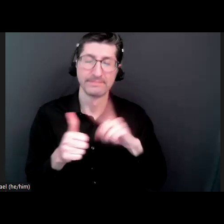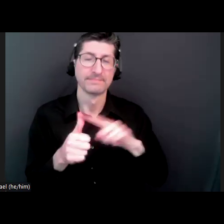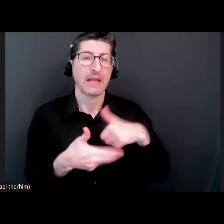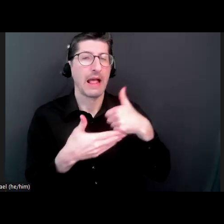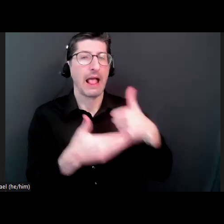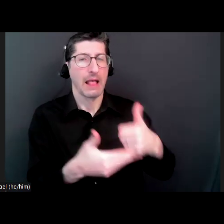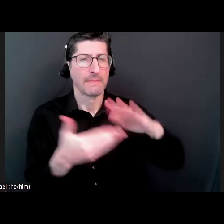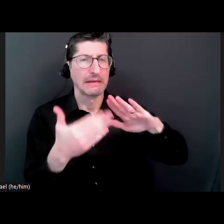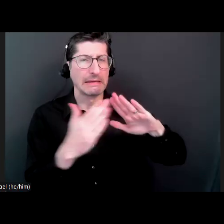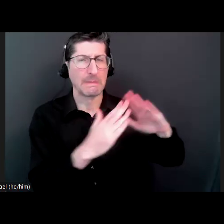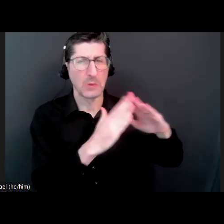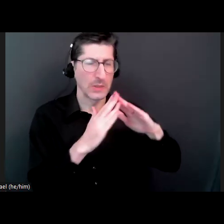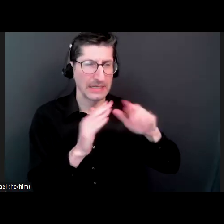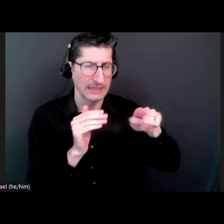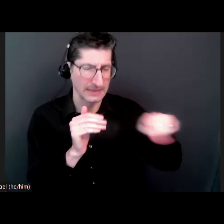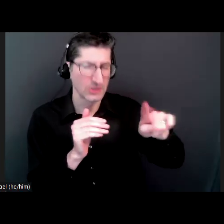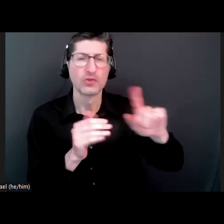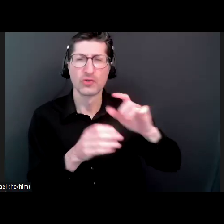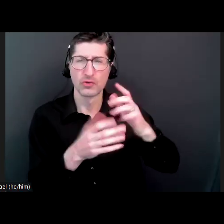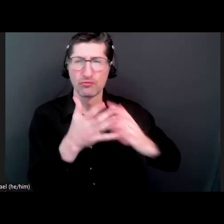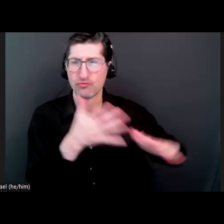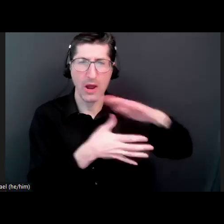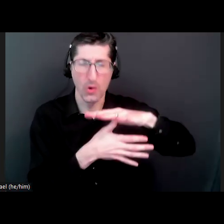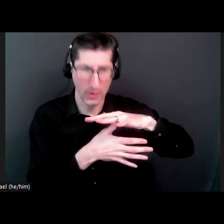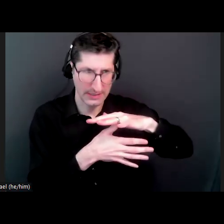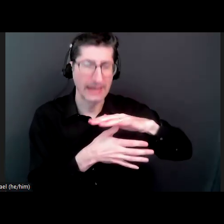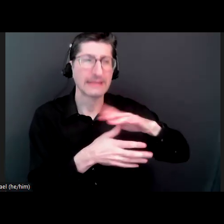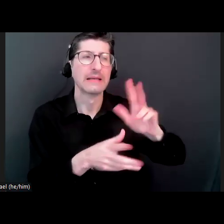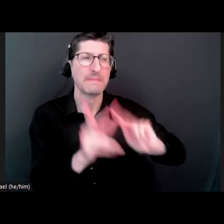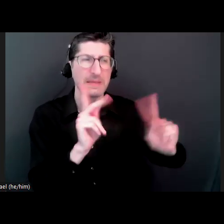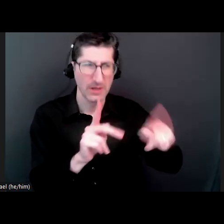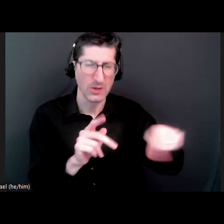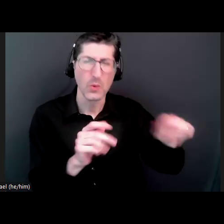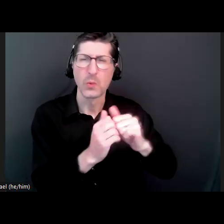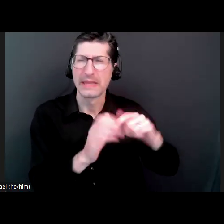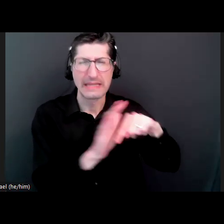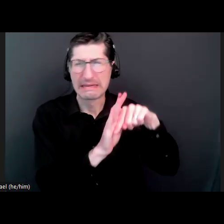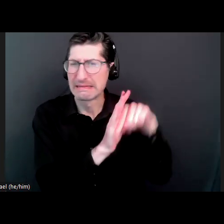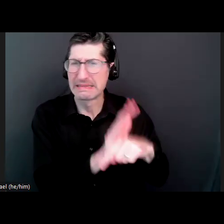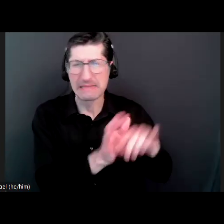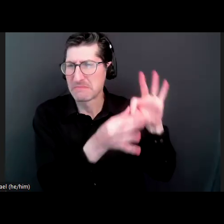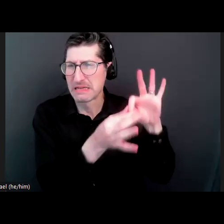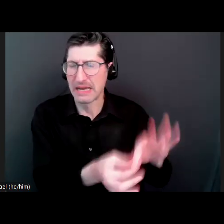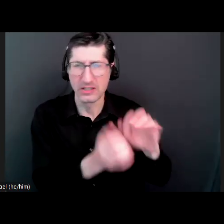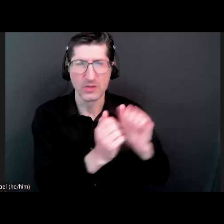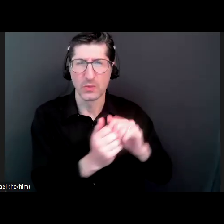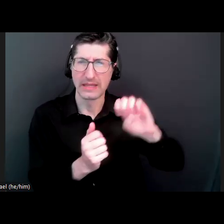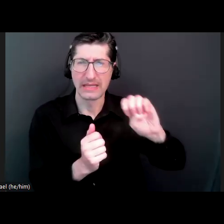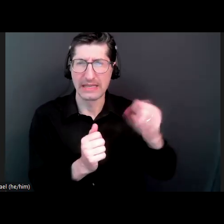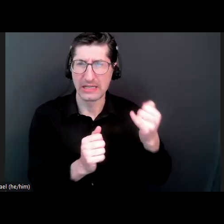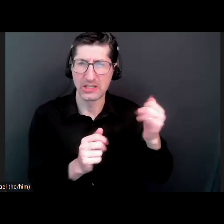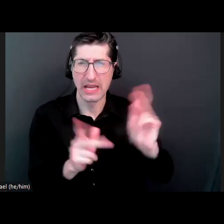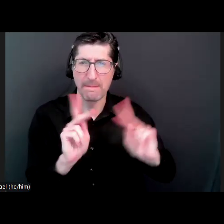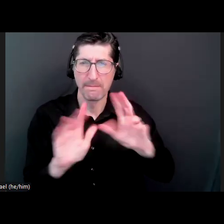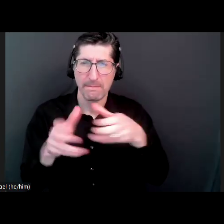communities in centering the individuals who have a deep connection to environmental justice populations and